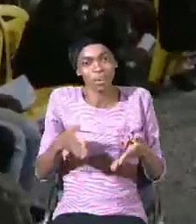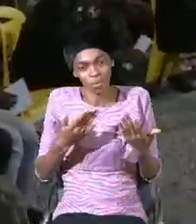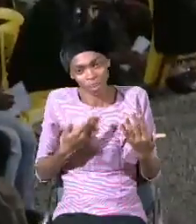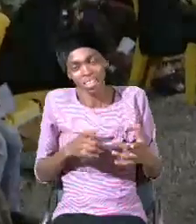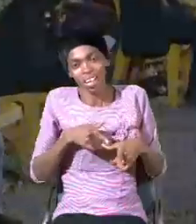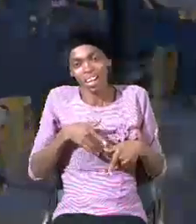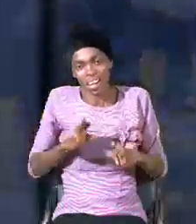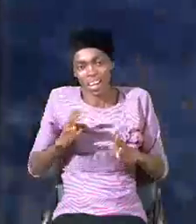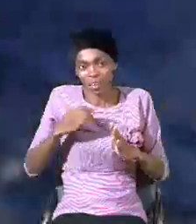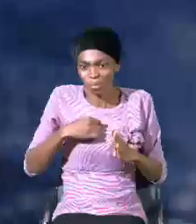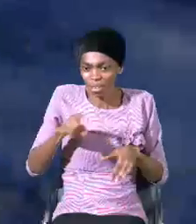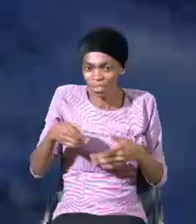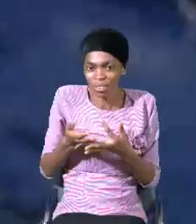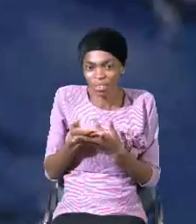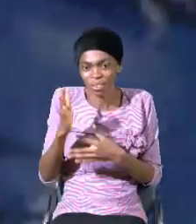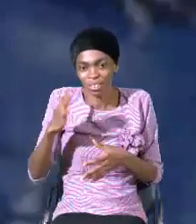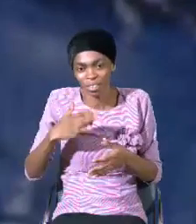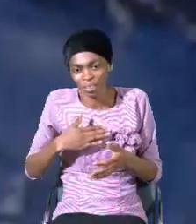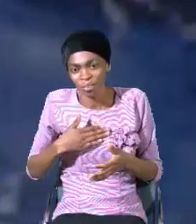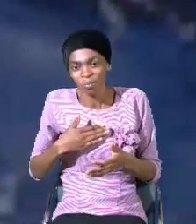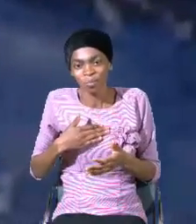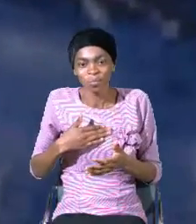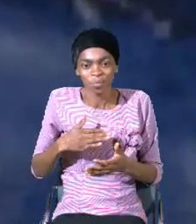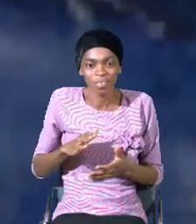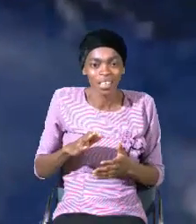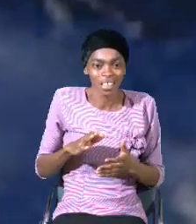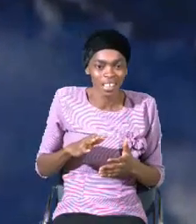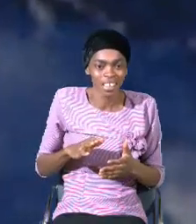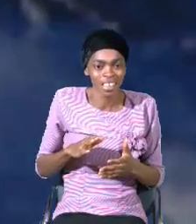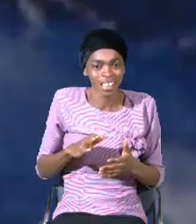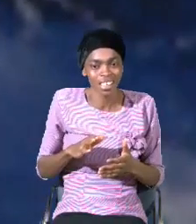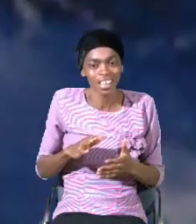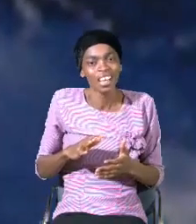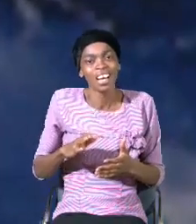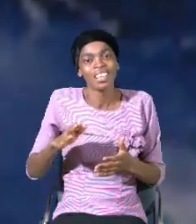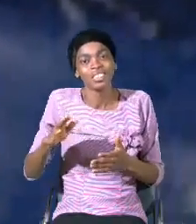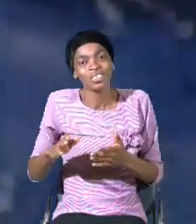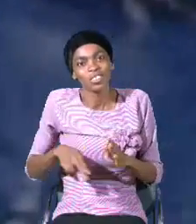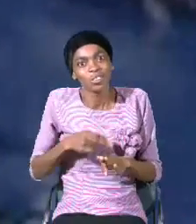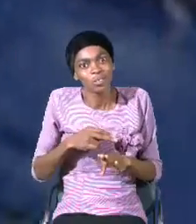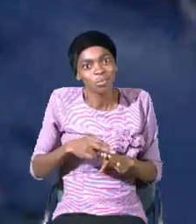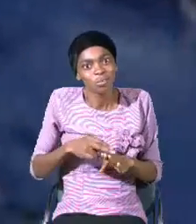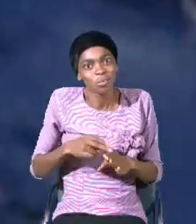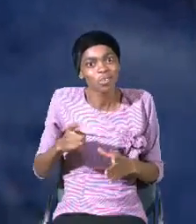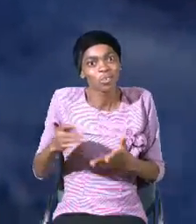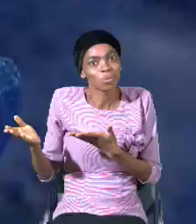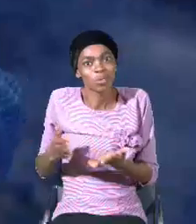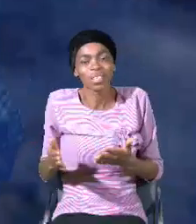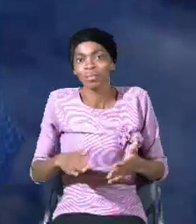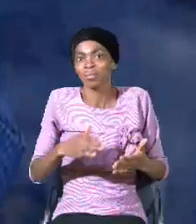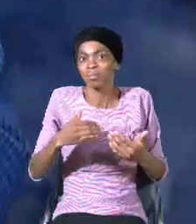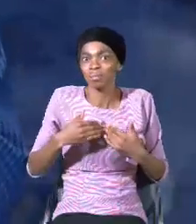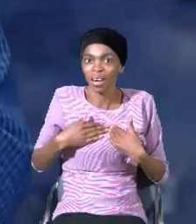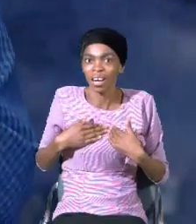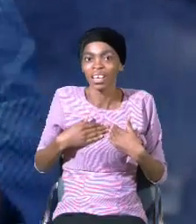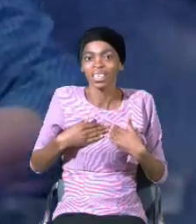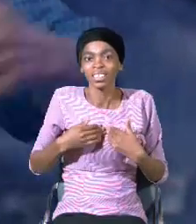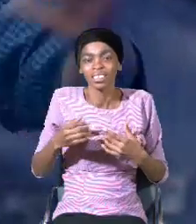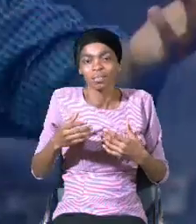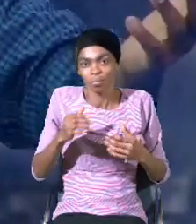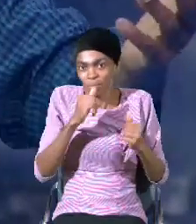let me go through my, usual thing to bring a special blessing to special people here. Heads bowed and eyes